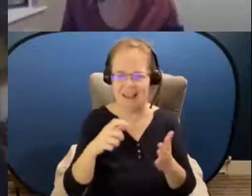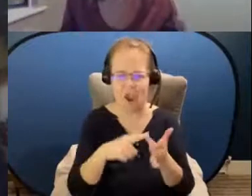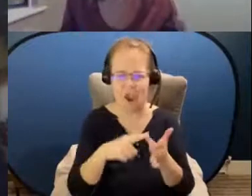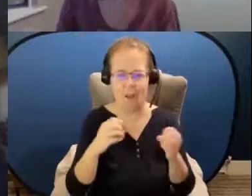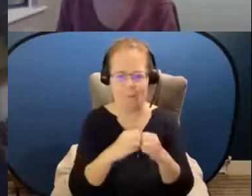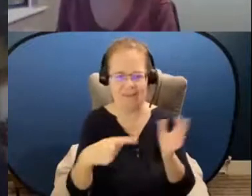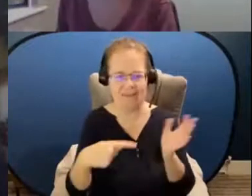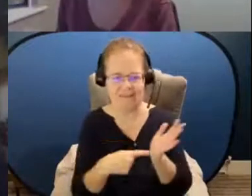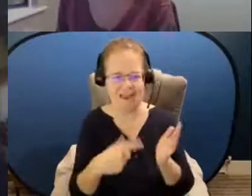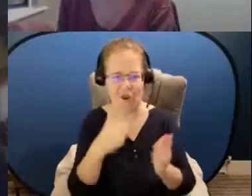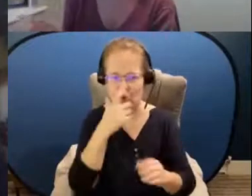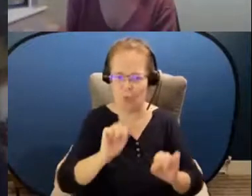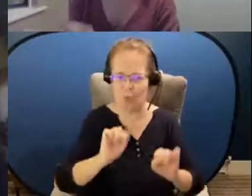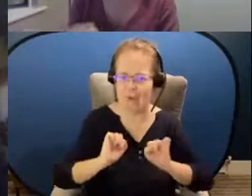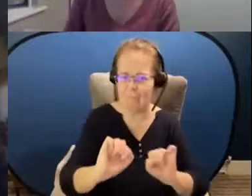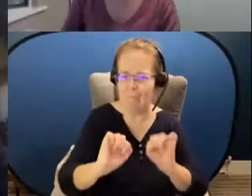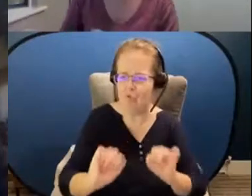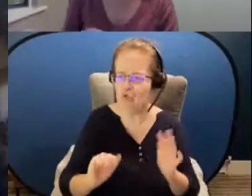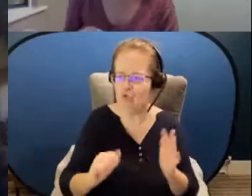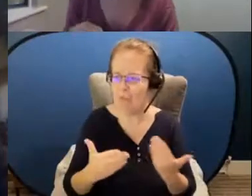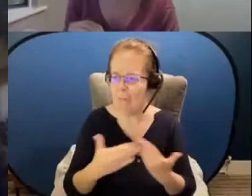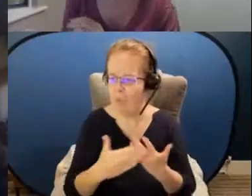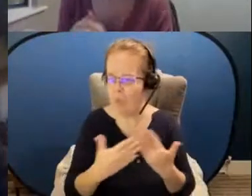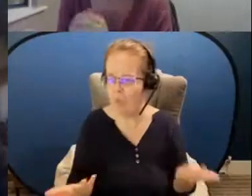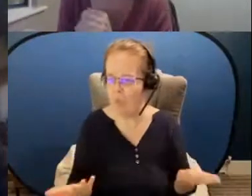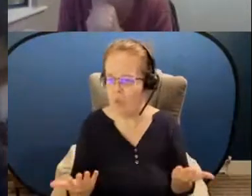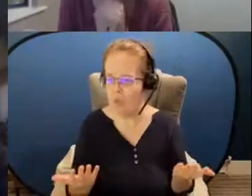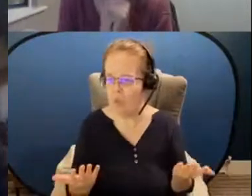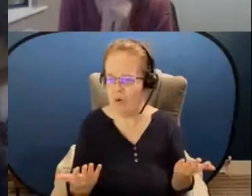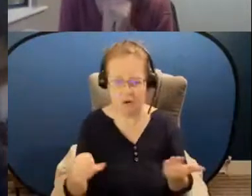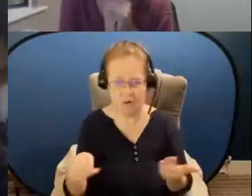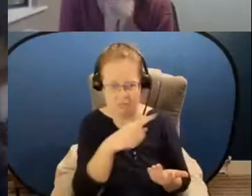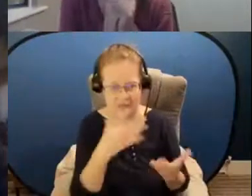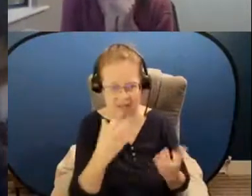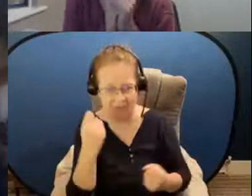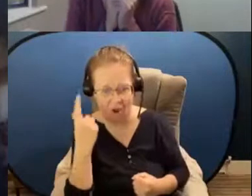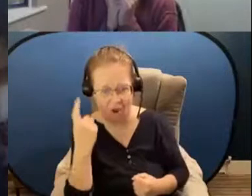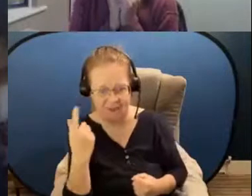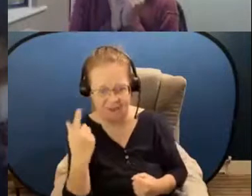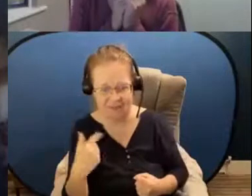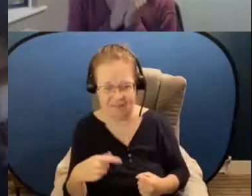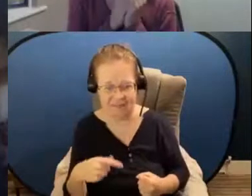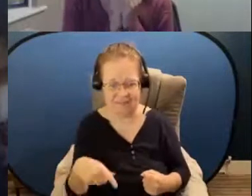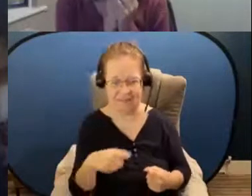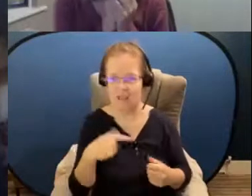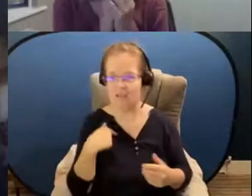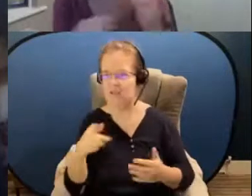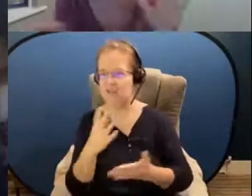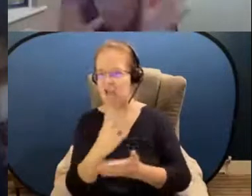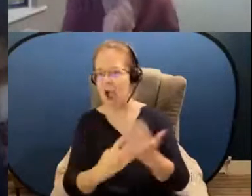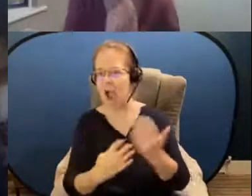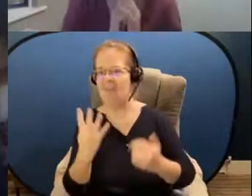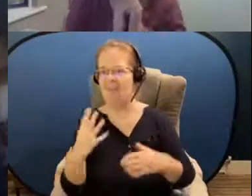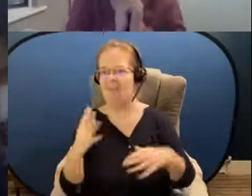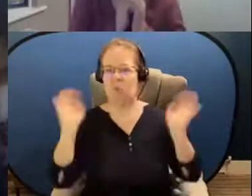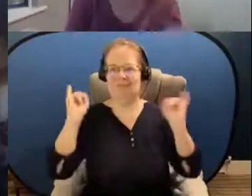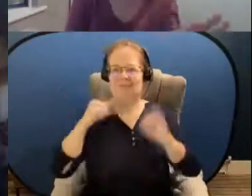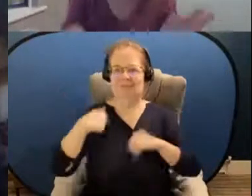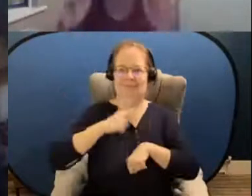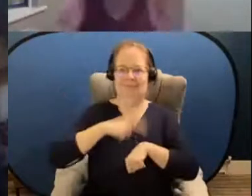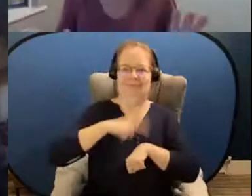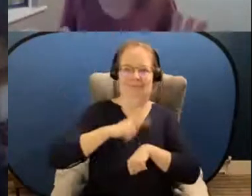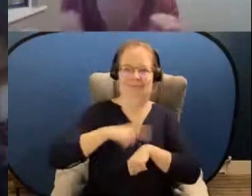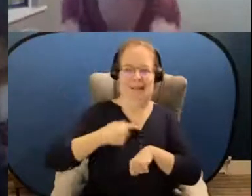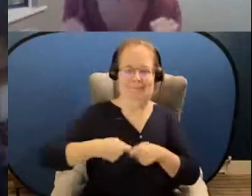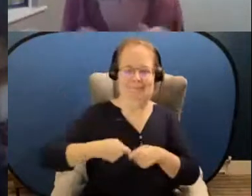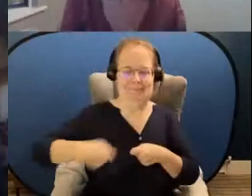be really pushing this harder? I don't know if anyone's got any ideas there. I can see we're at 4:30, naughty, naughty timekeeping. But I